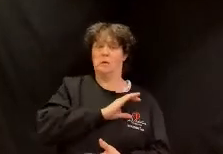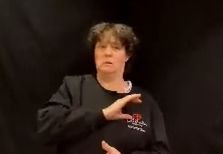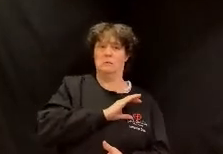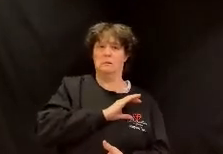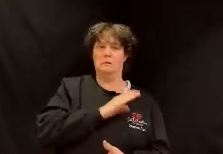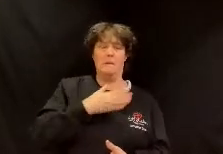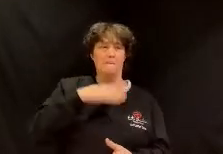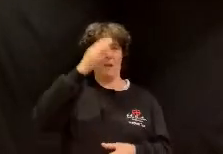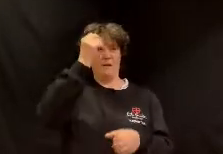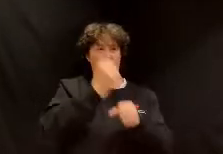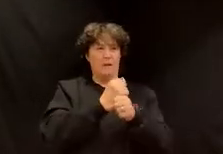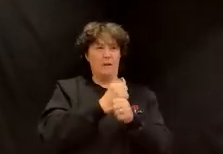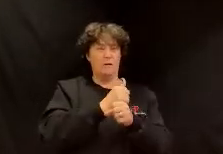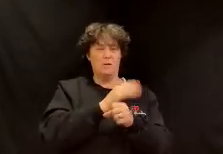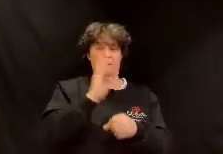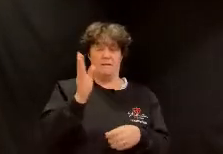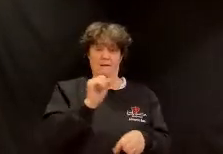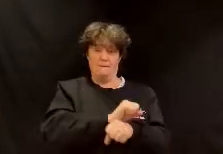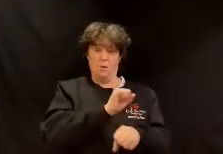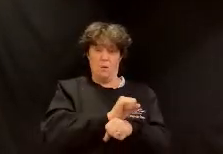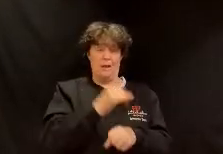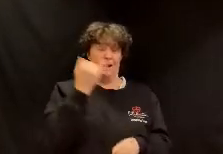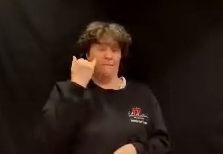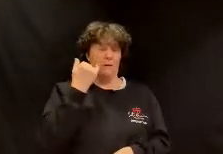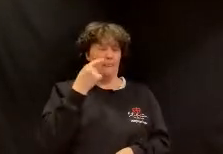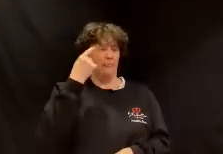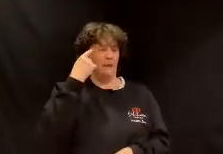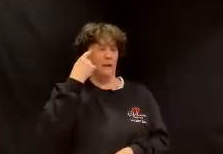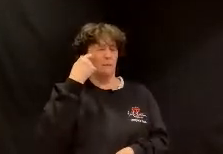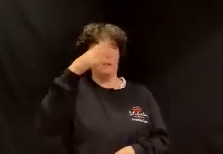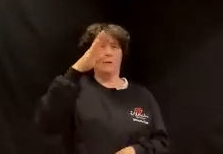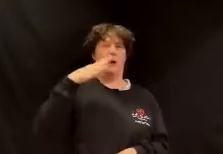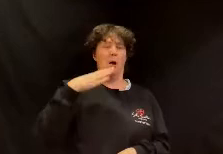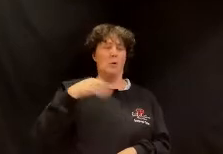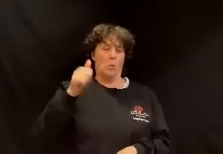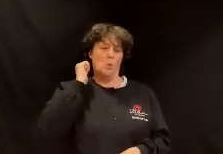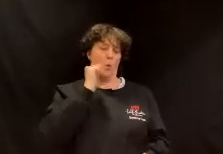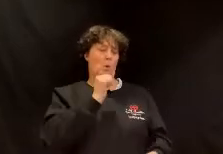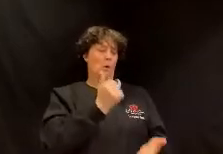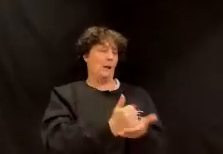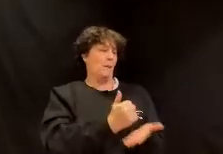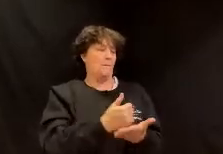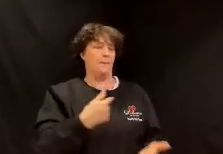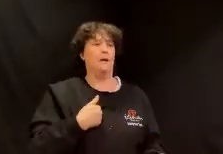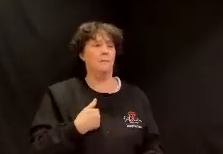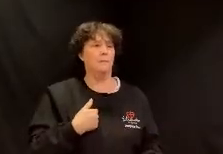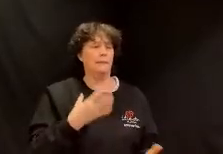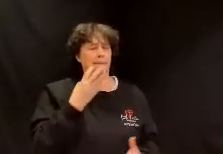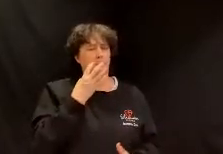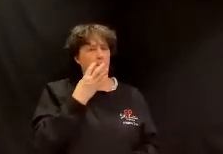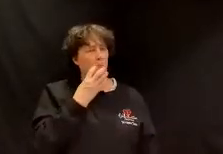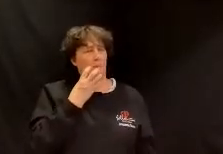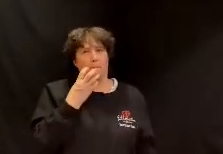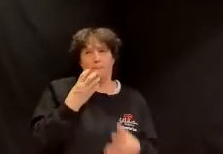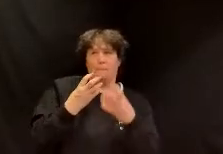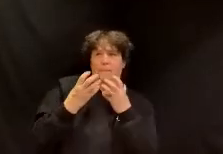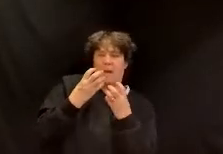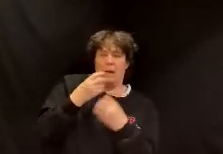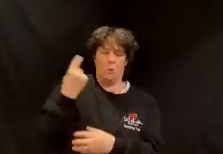My faith will never operate if you're thinking about God not wanting to help you. He's mad at me.